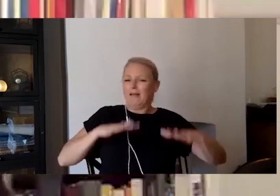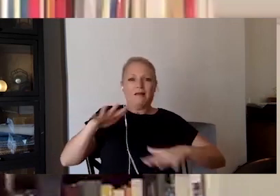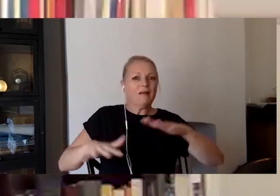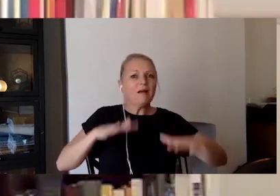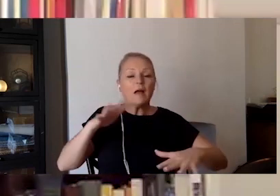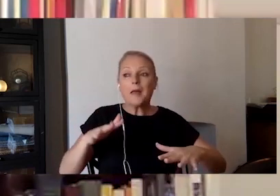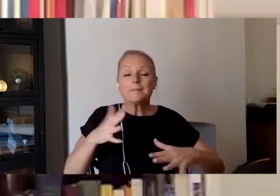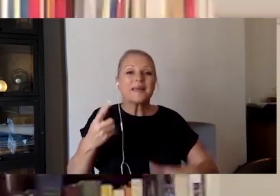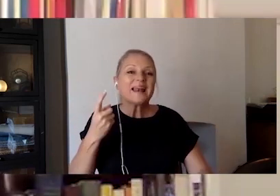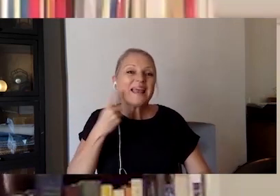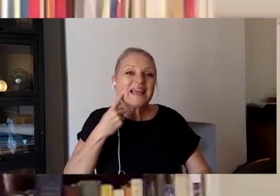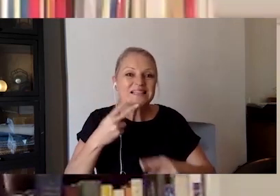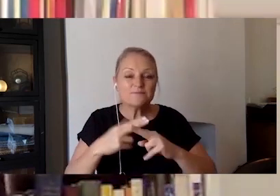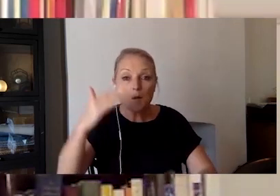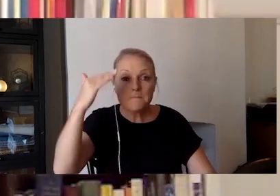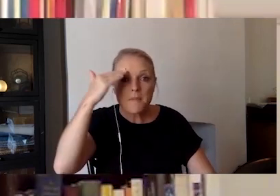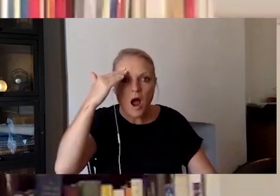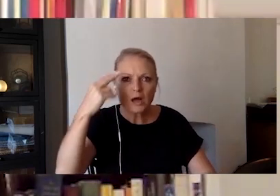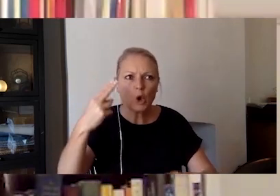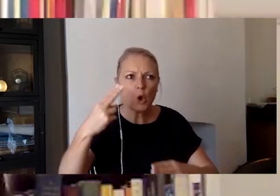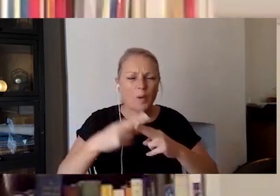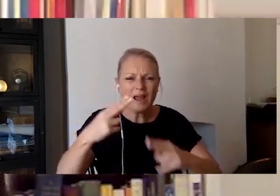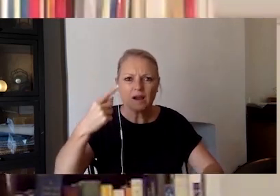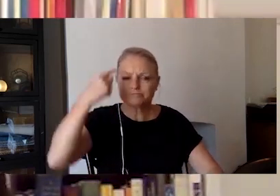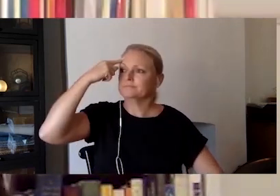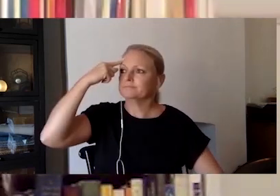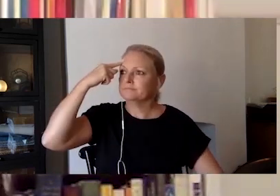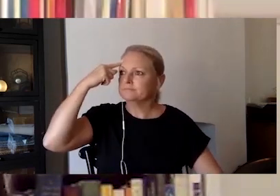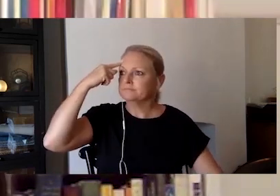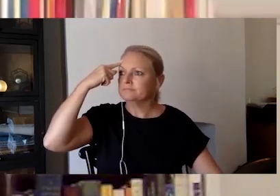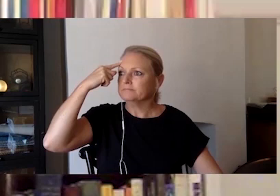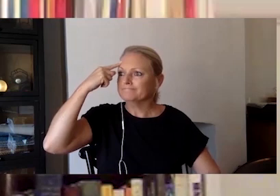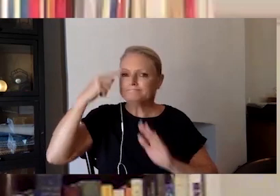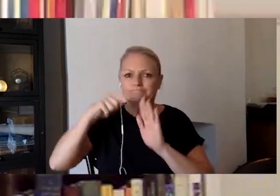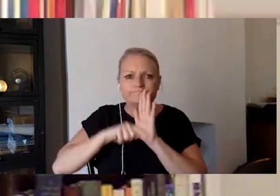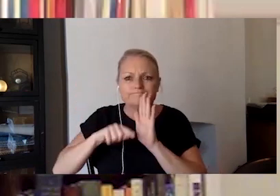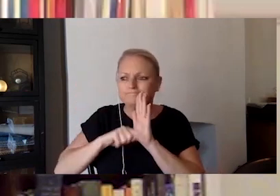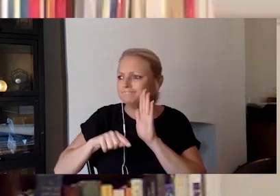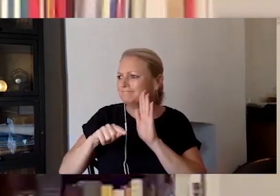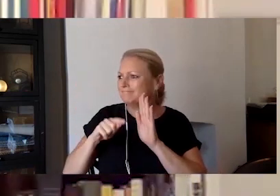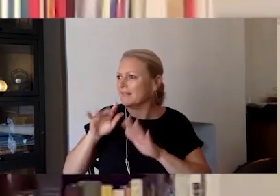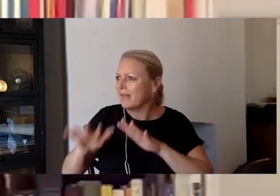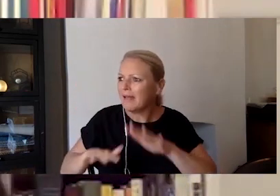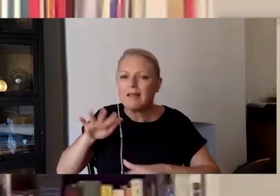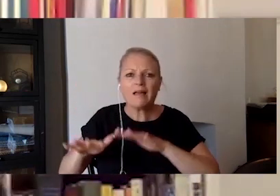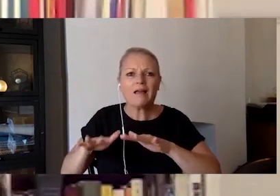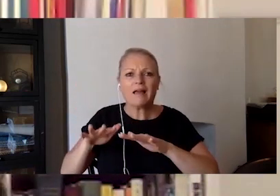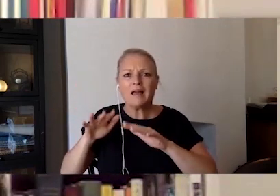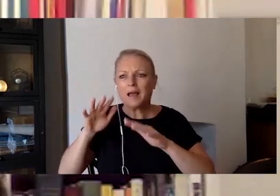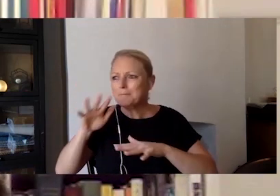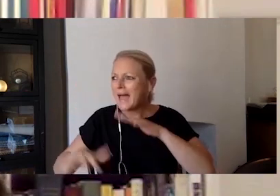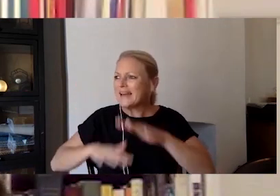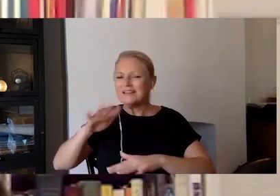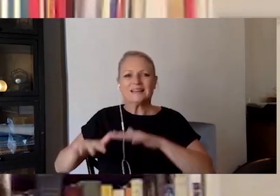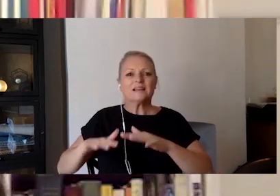a filter where we seek out further evidence for that sense of uncertainty and lack of control. So habits around